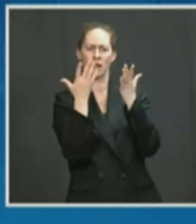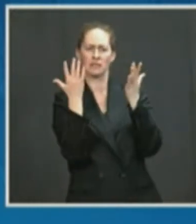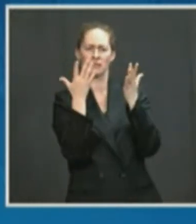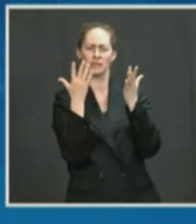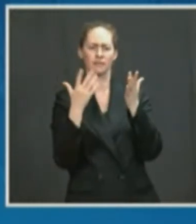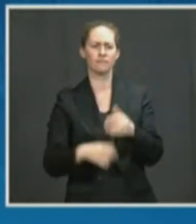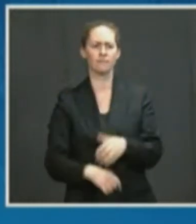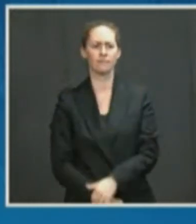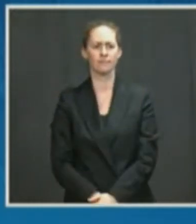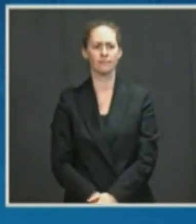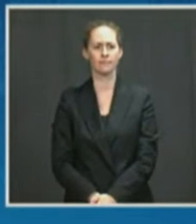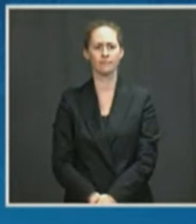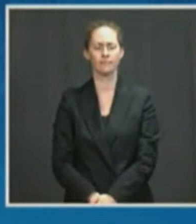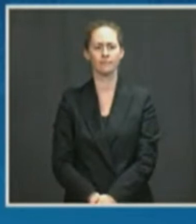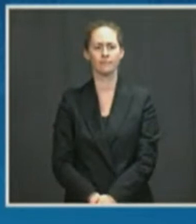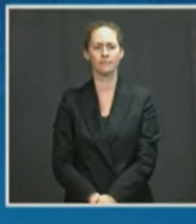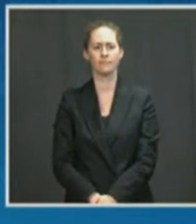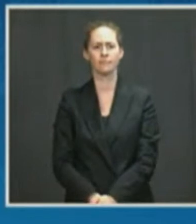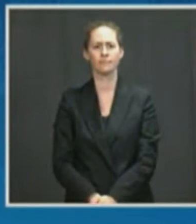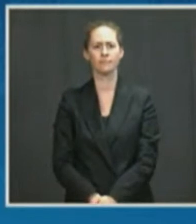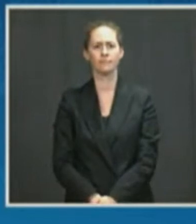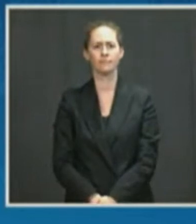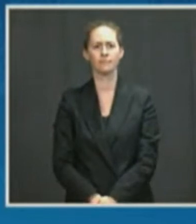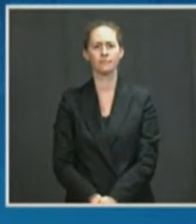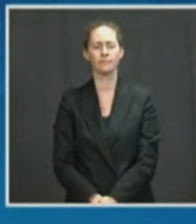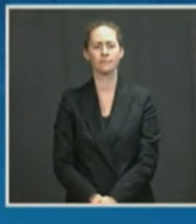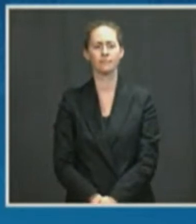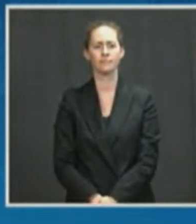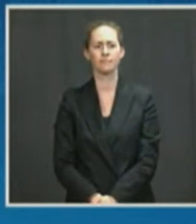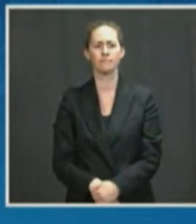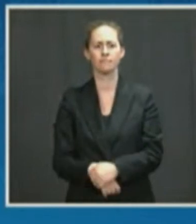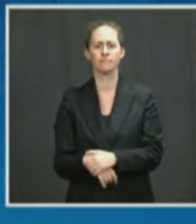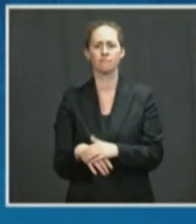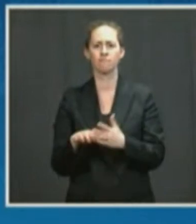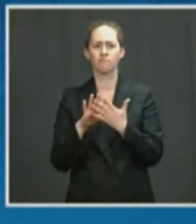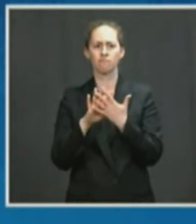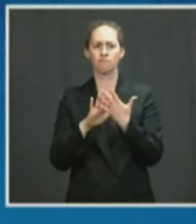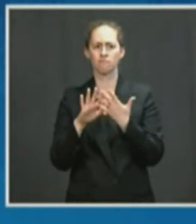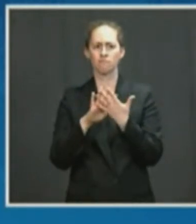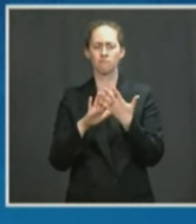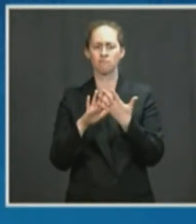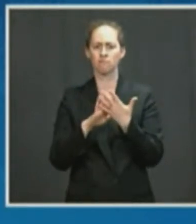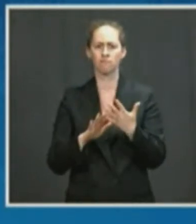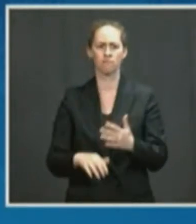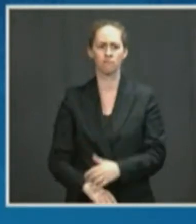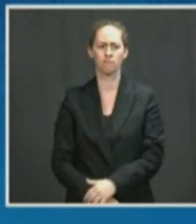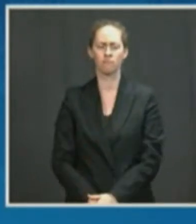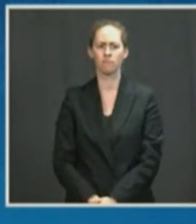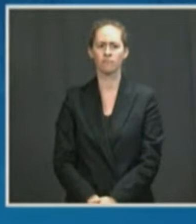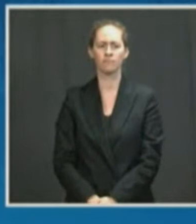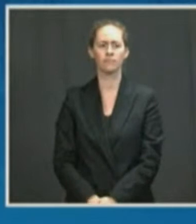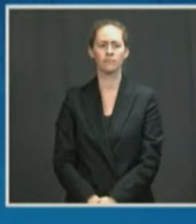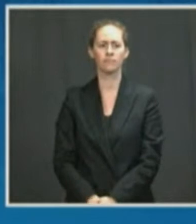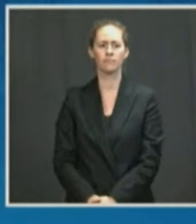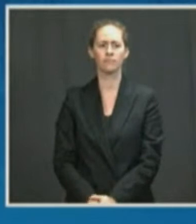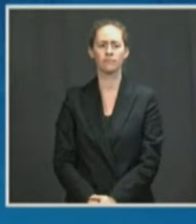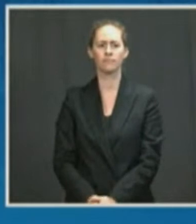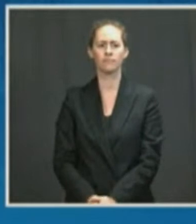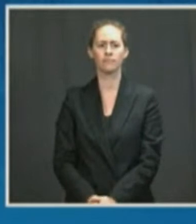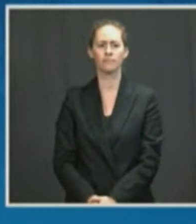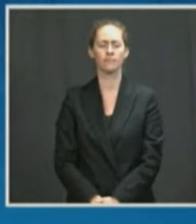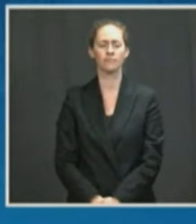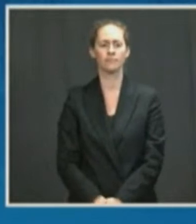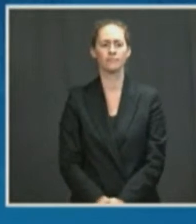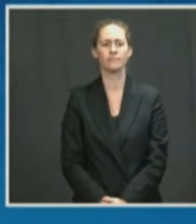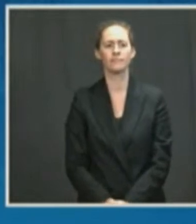Thank you. Well, for us, I think that we have addressed a number of topics that are of concern